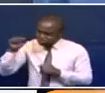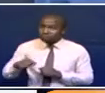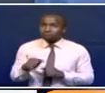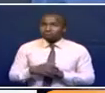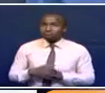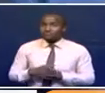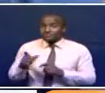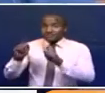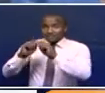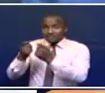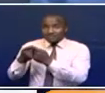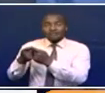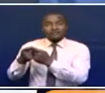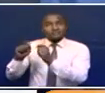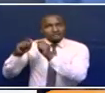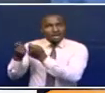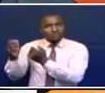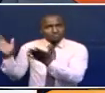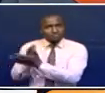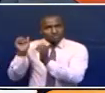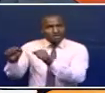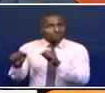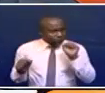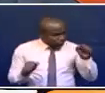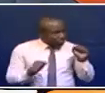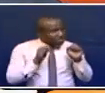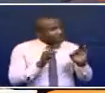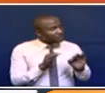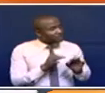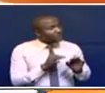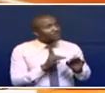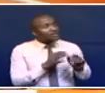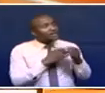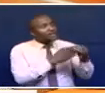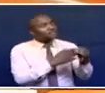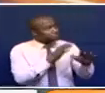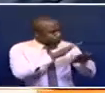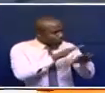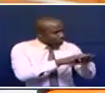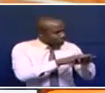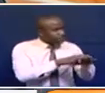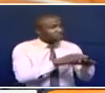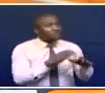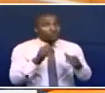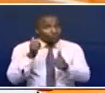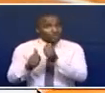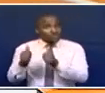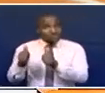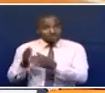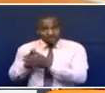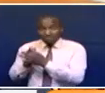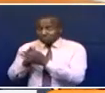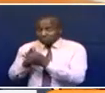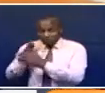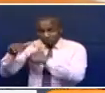negative ethnicity, tribalism. If you get a leadership that is not toxic, that will embrace everybody. Is that you?